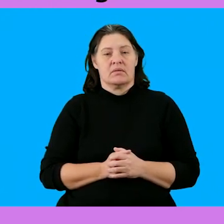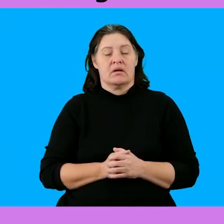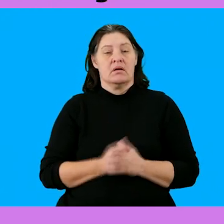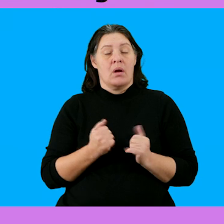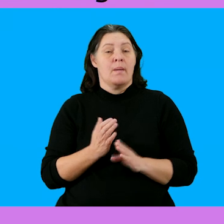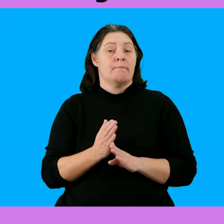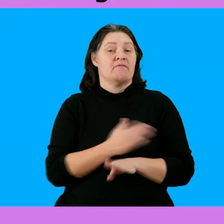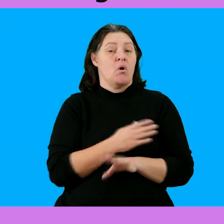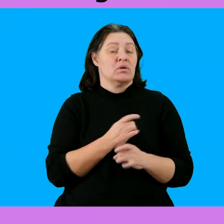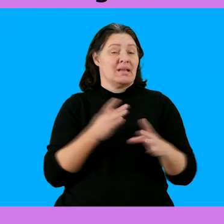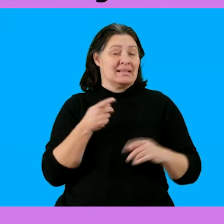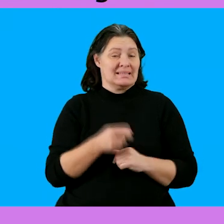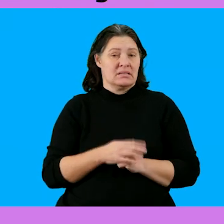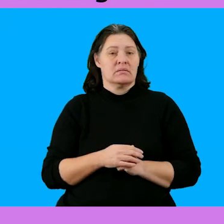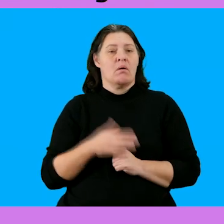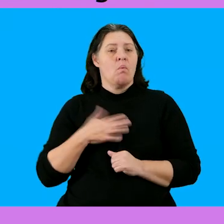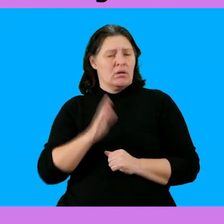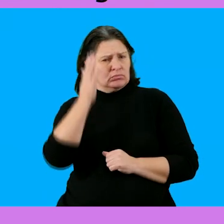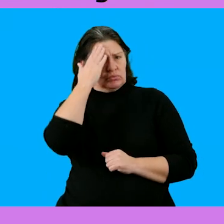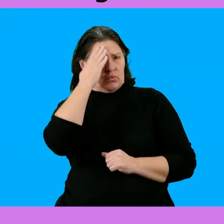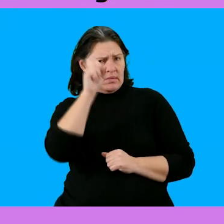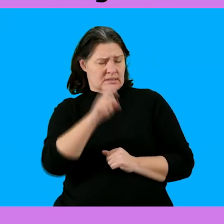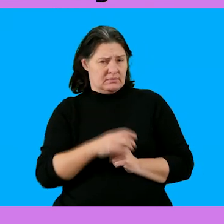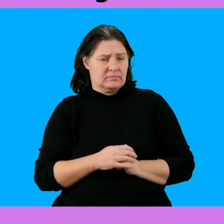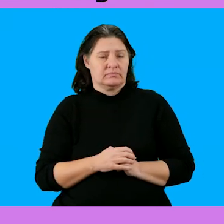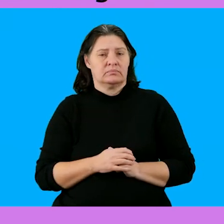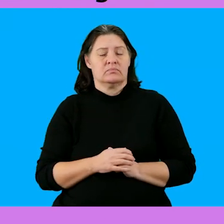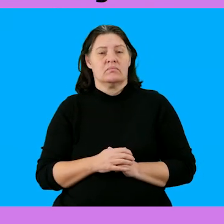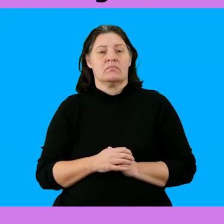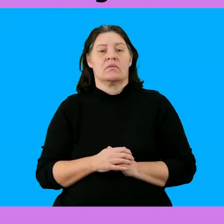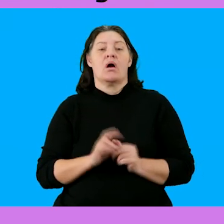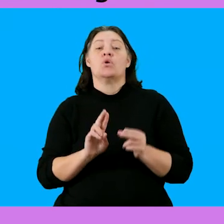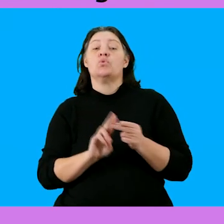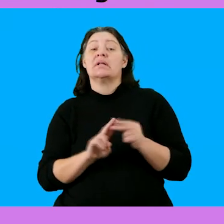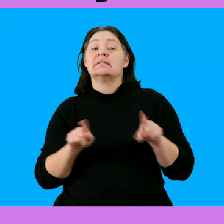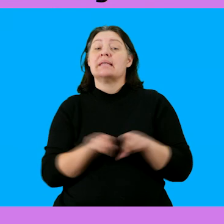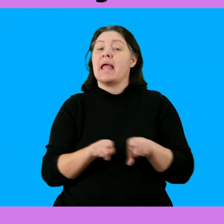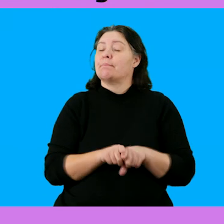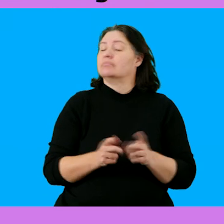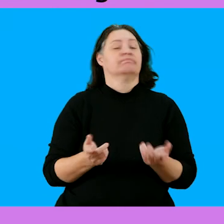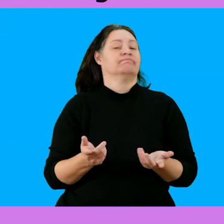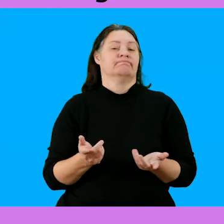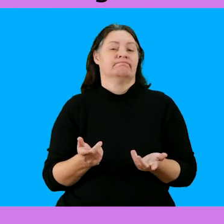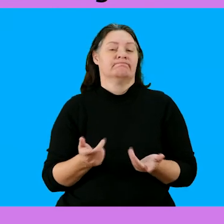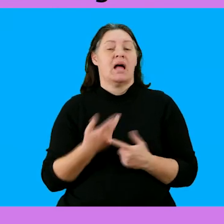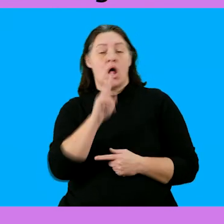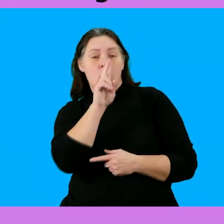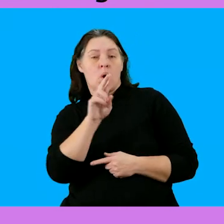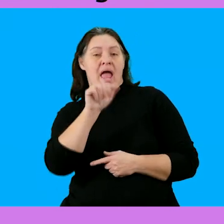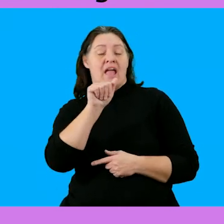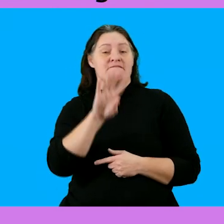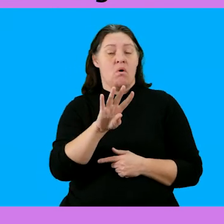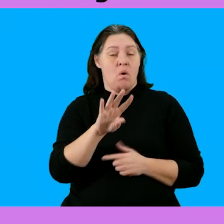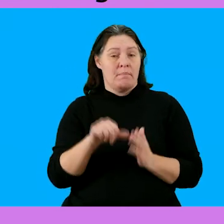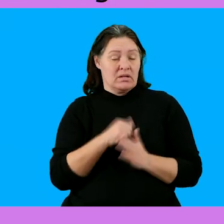page. Guys, now before I start with this, I want you to note one thing, that our units are not the same. If you look at the